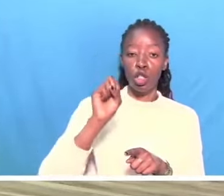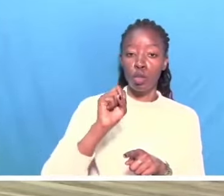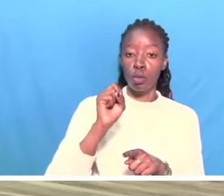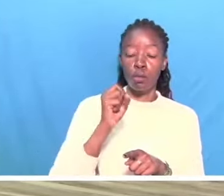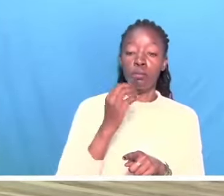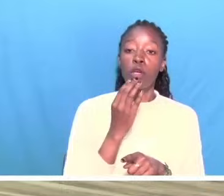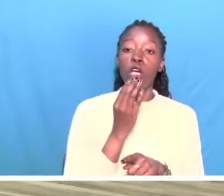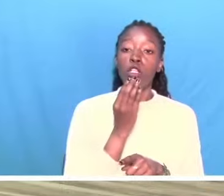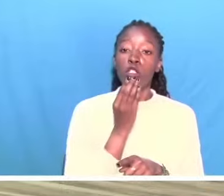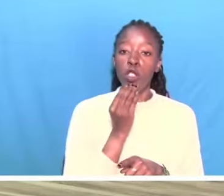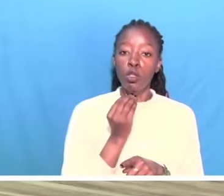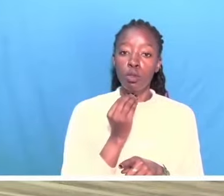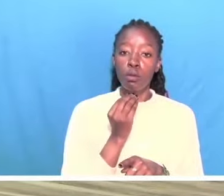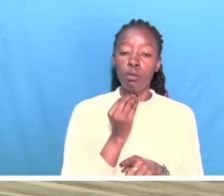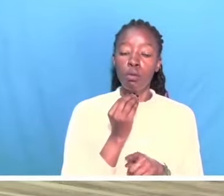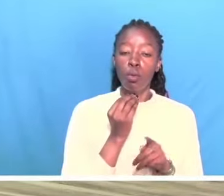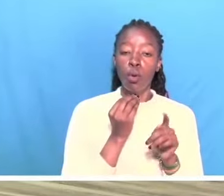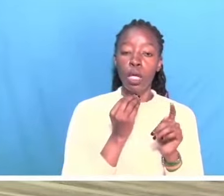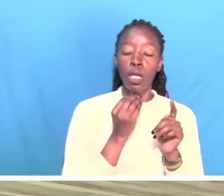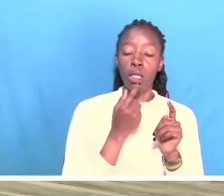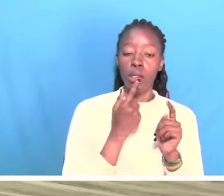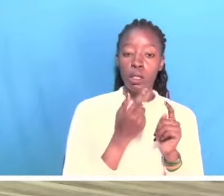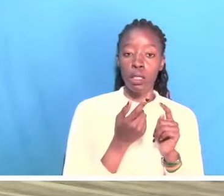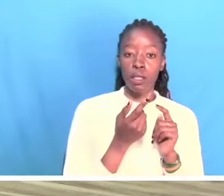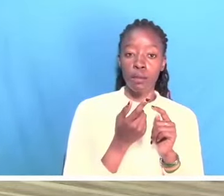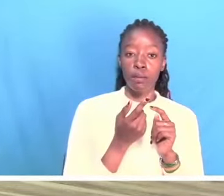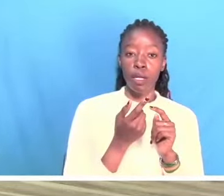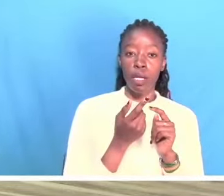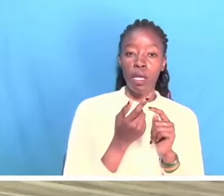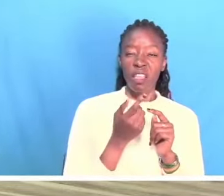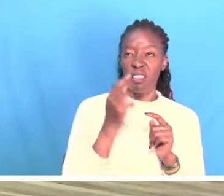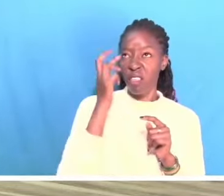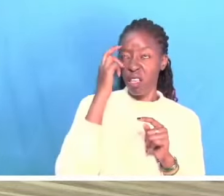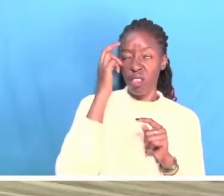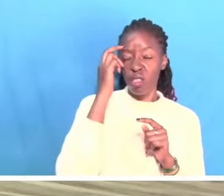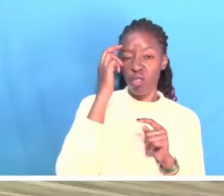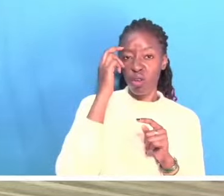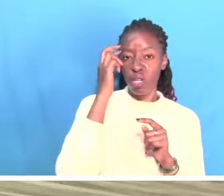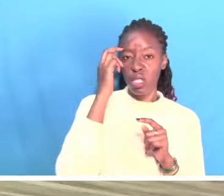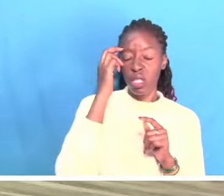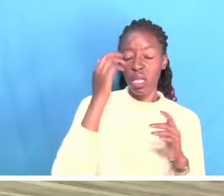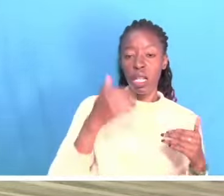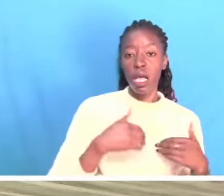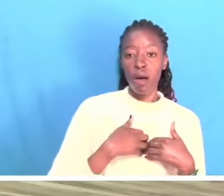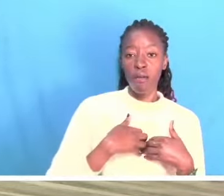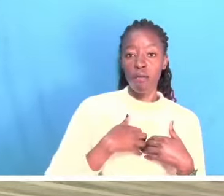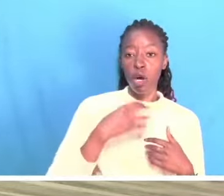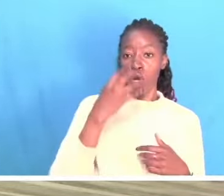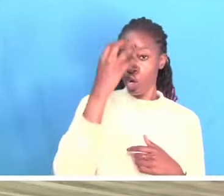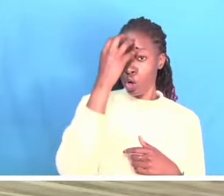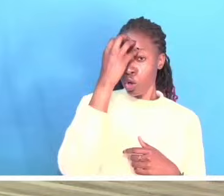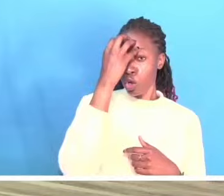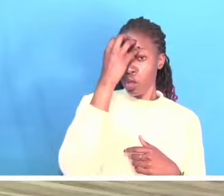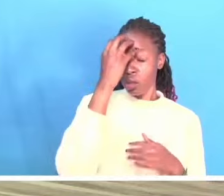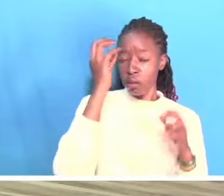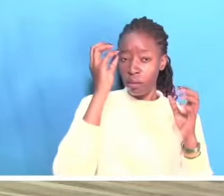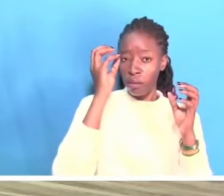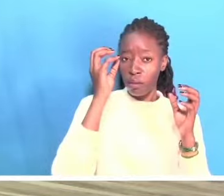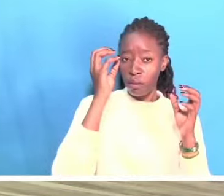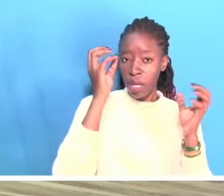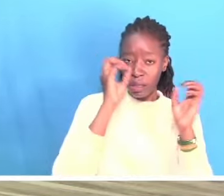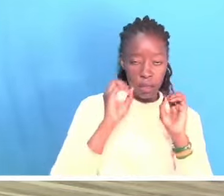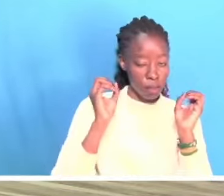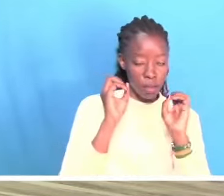been chosen the people of God, they thought that they would be exempted from God's wrath, even in times of